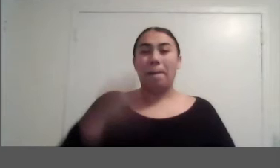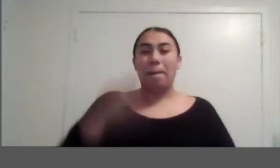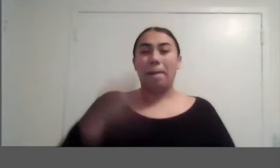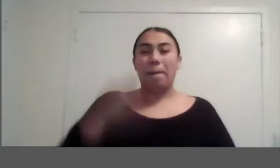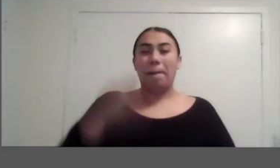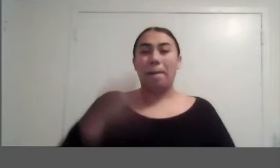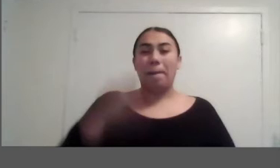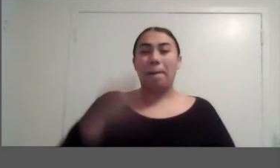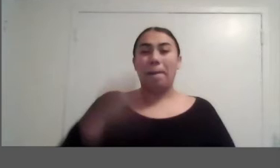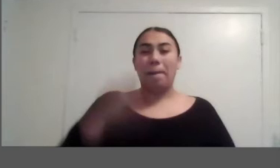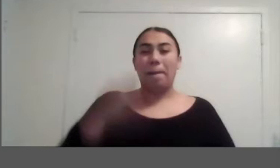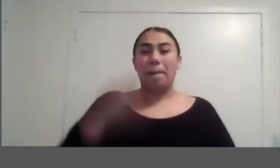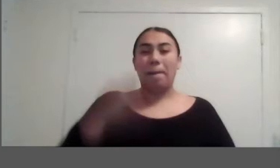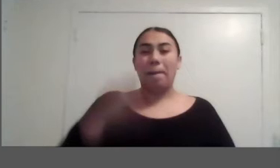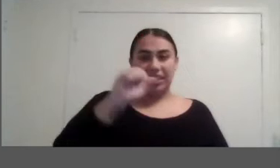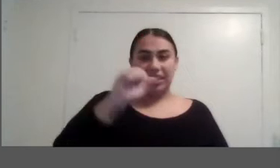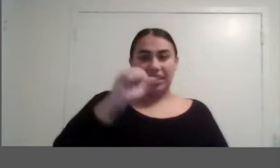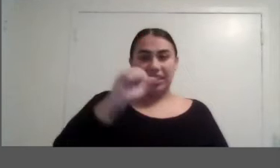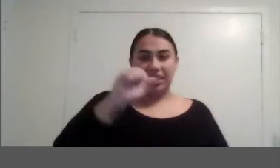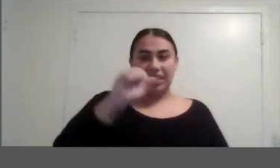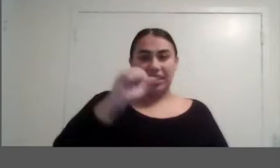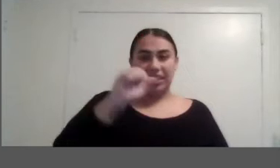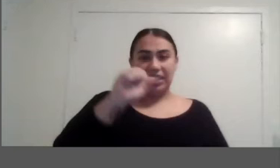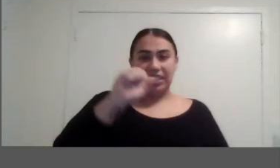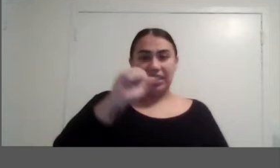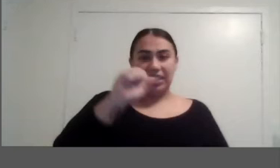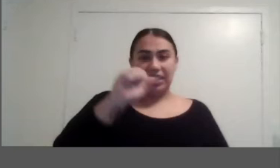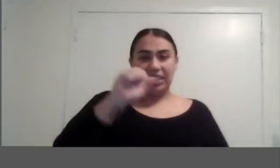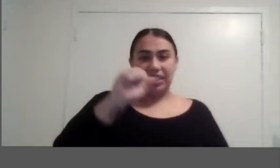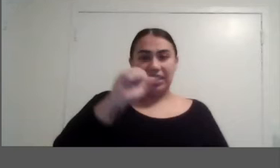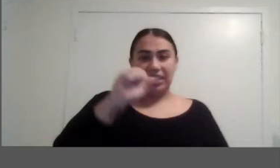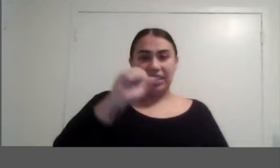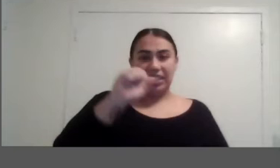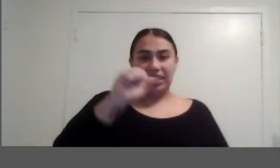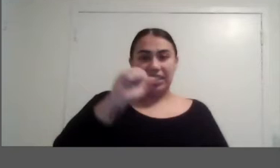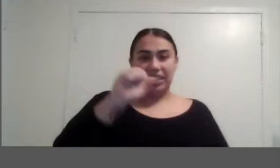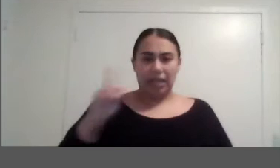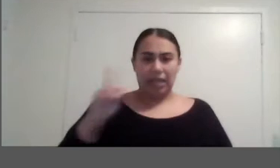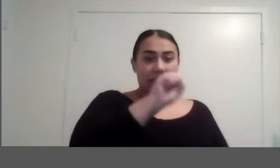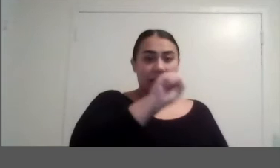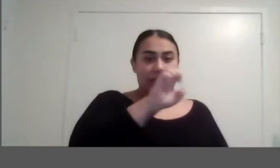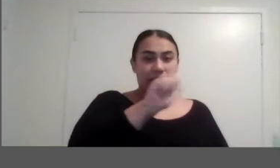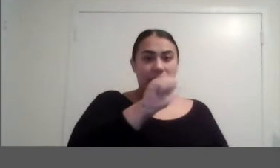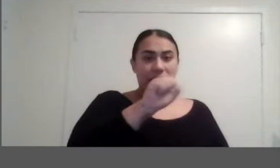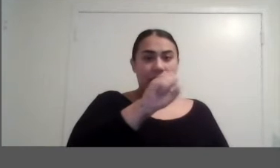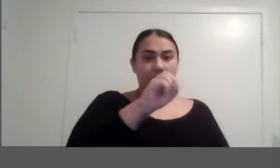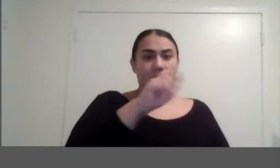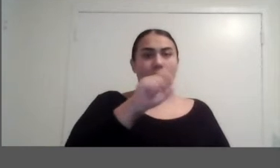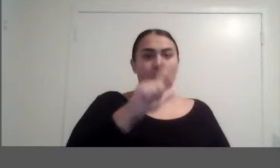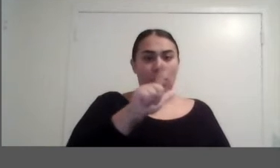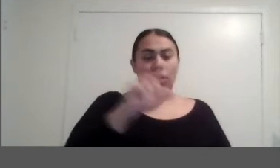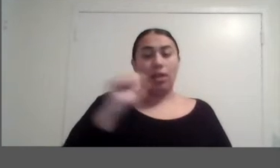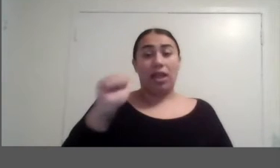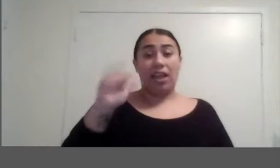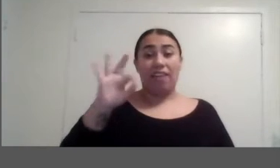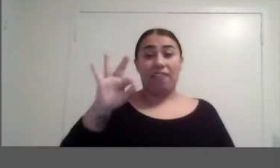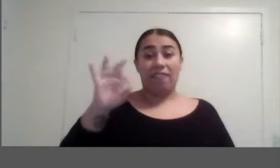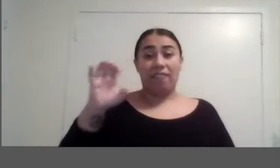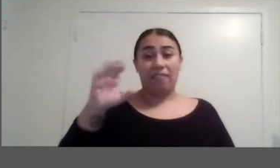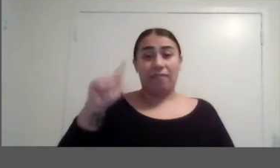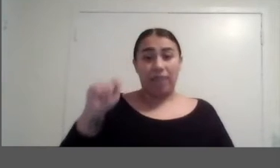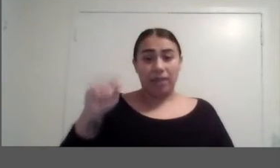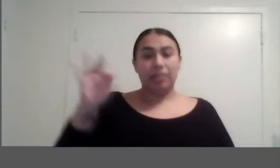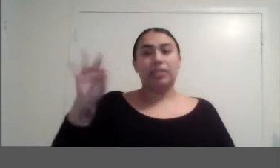as seasonal affective disorder, due to the lack of time spent outdoors and shorter days. In turn, it affects